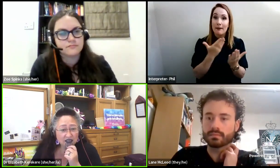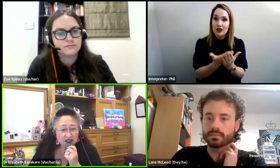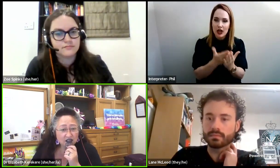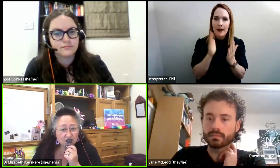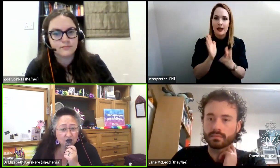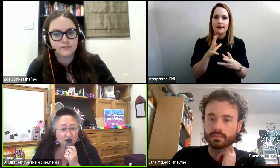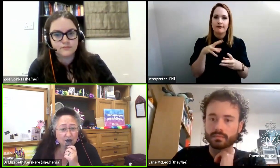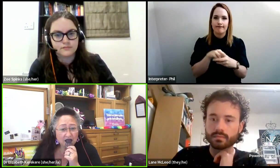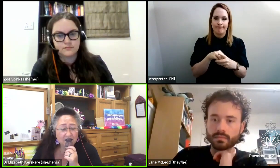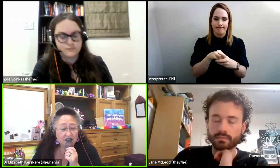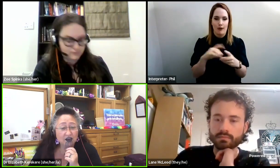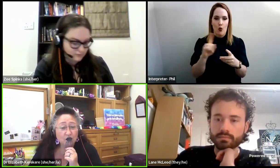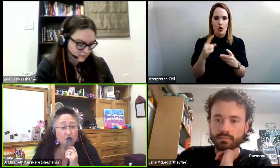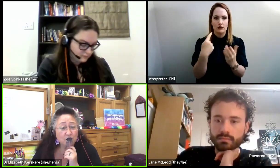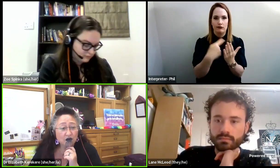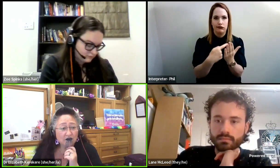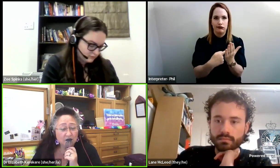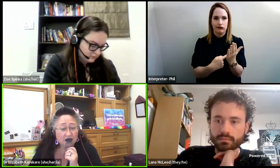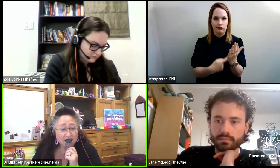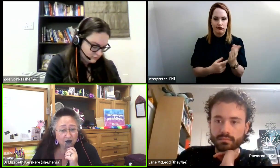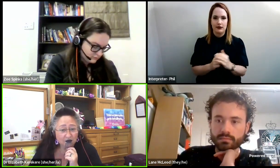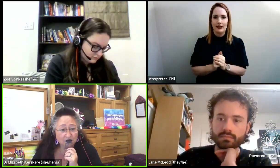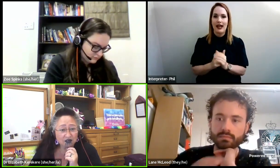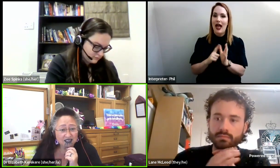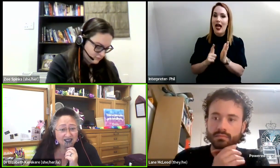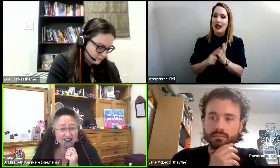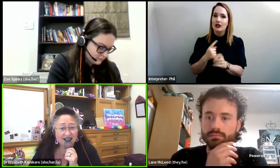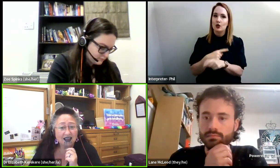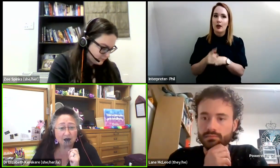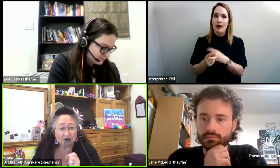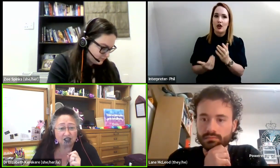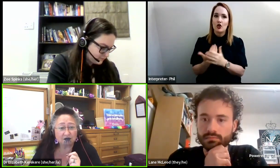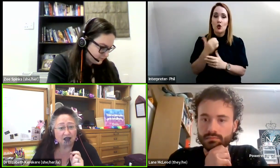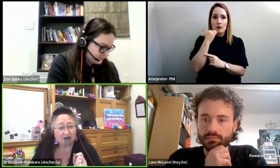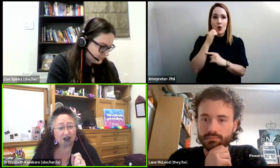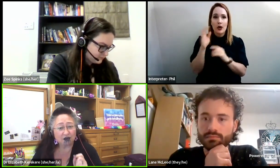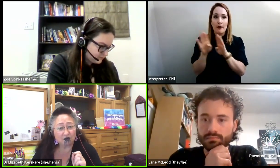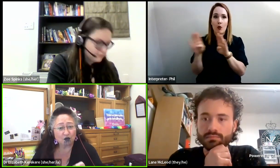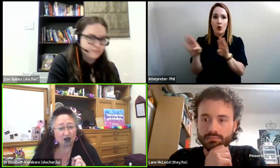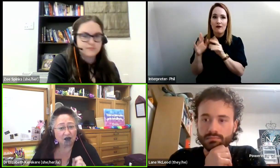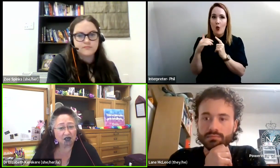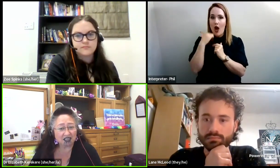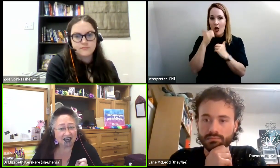just raising the issue about the new board of the Māori Health Authority doesn't get captured by the